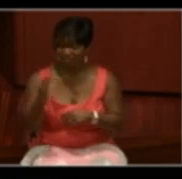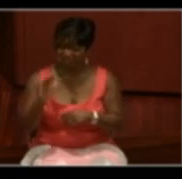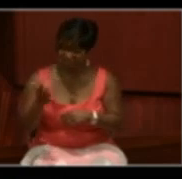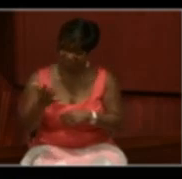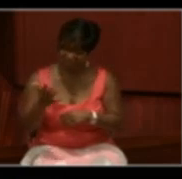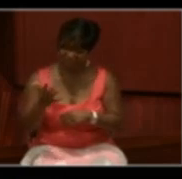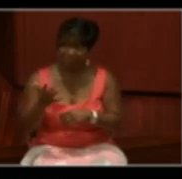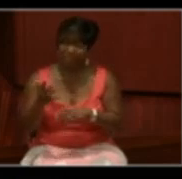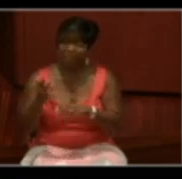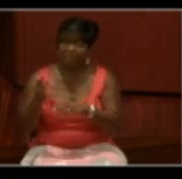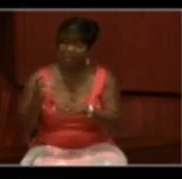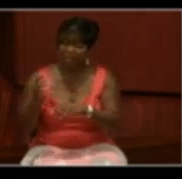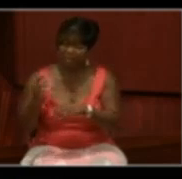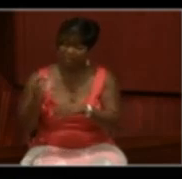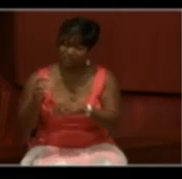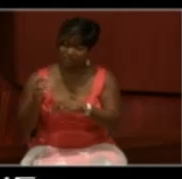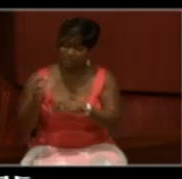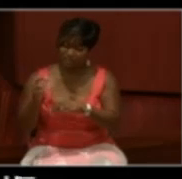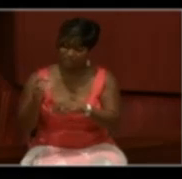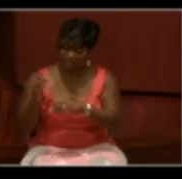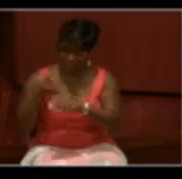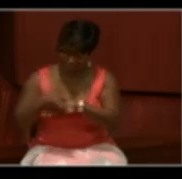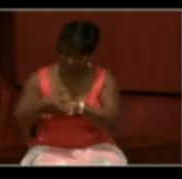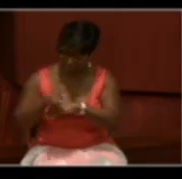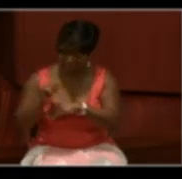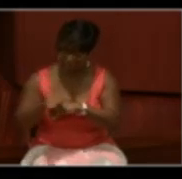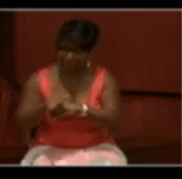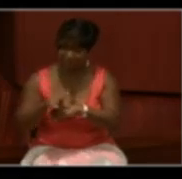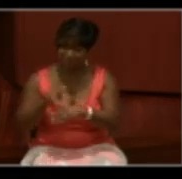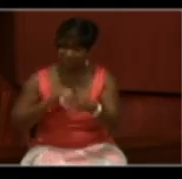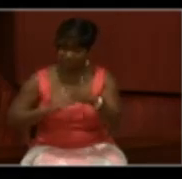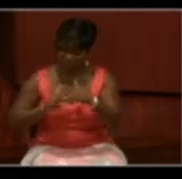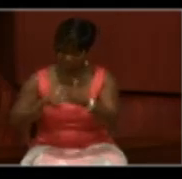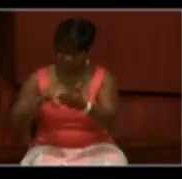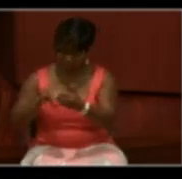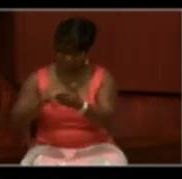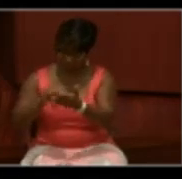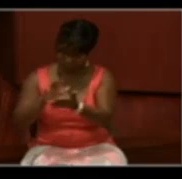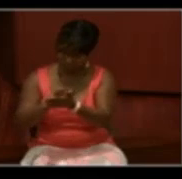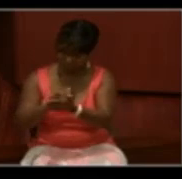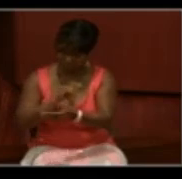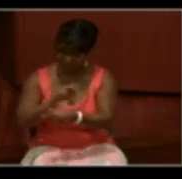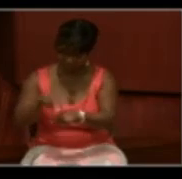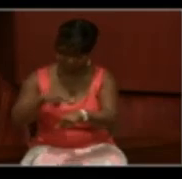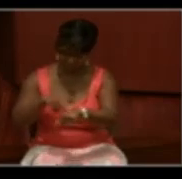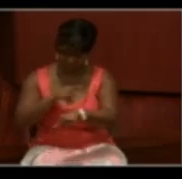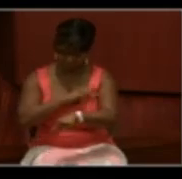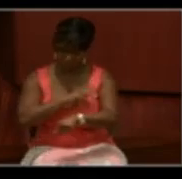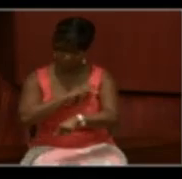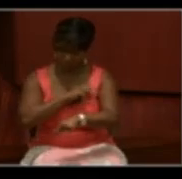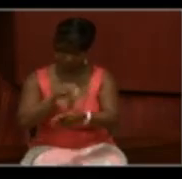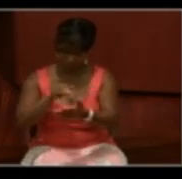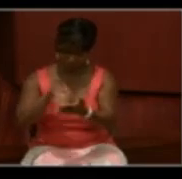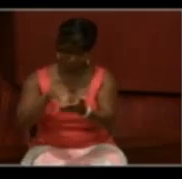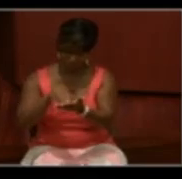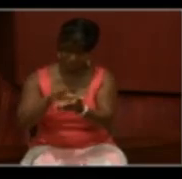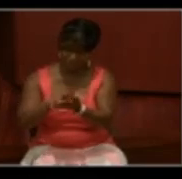and after that falls under the unaccessioned records in the National Personnel Records Center.